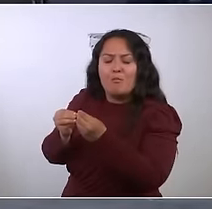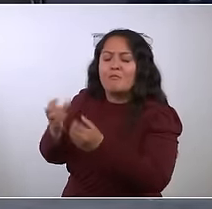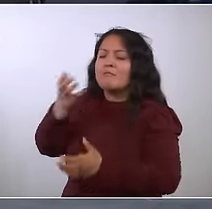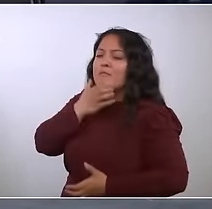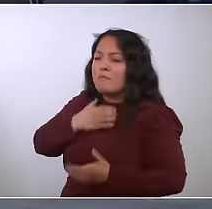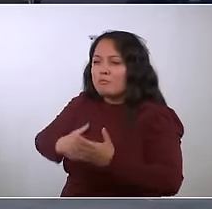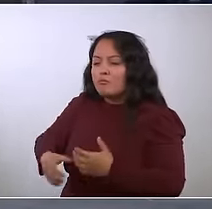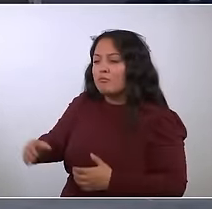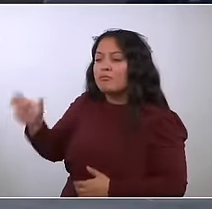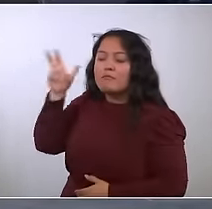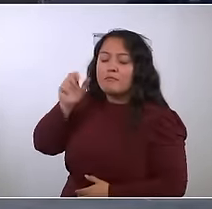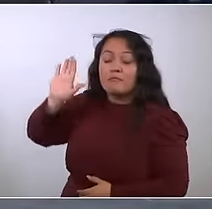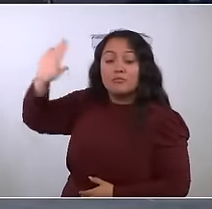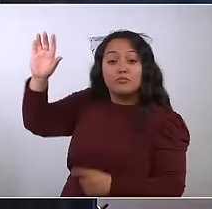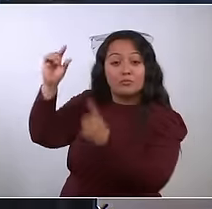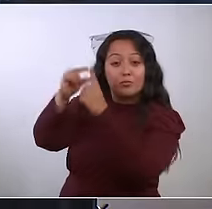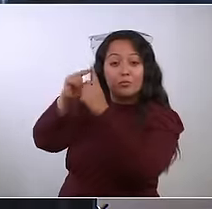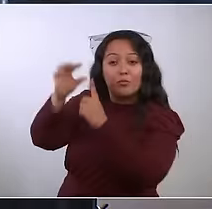to hear the word of God.